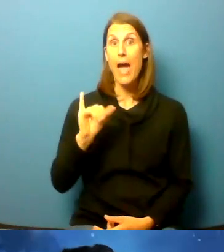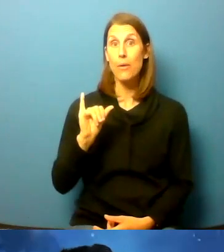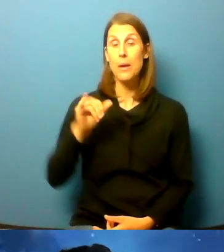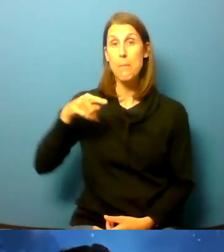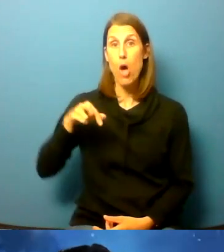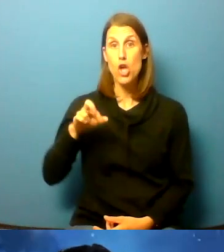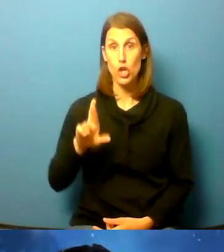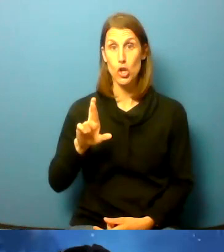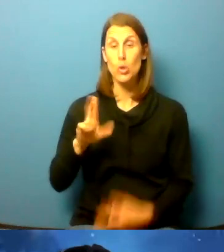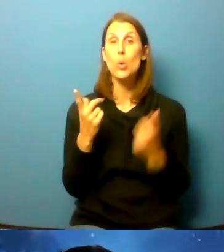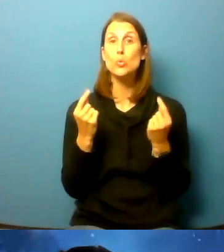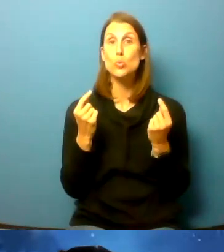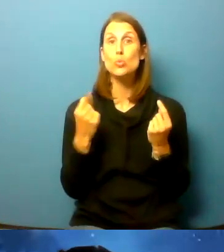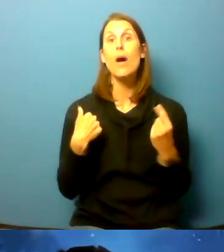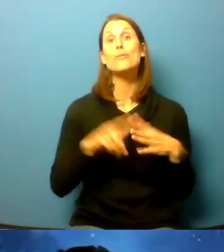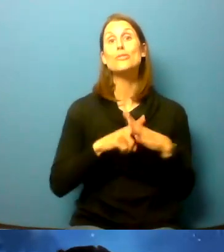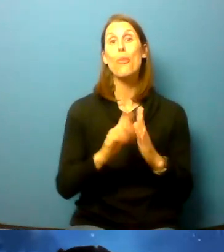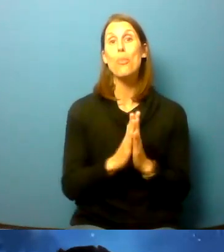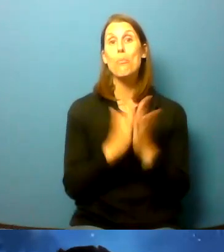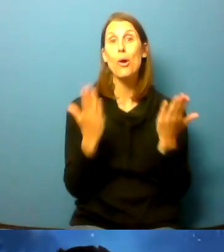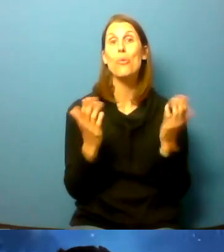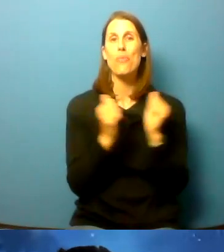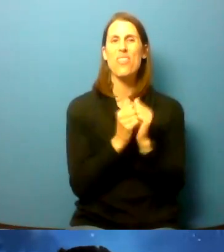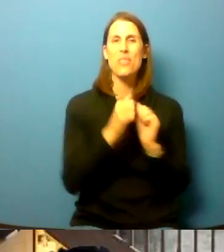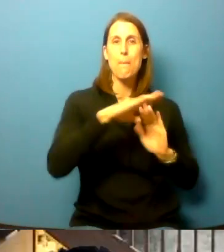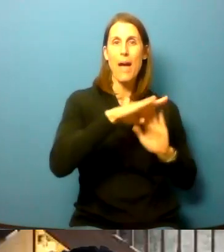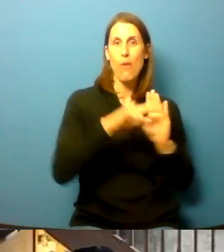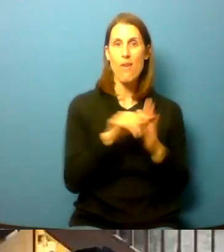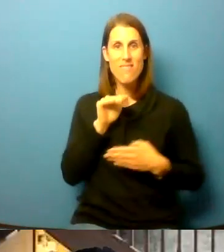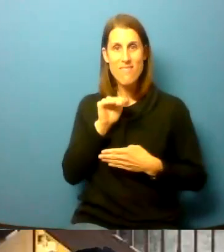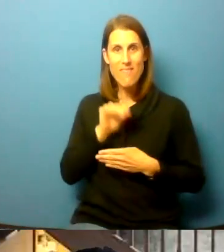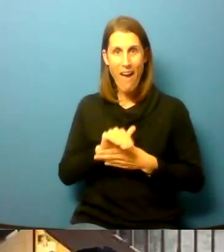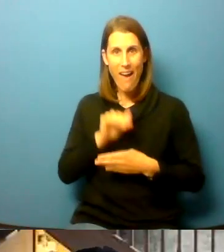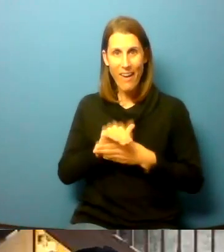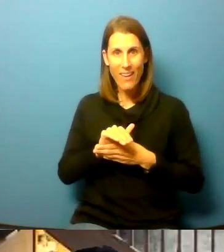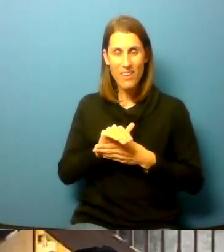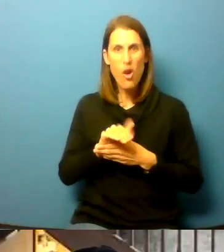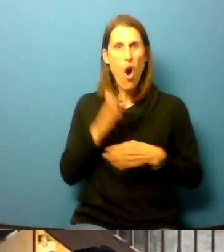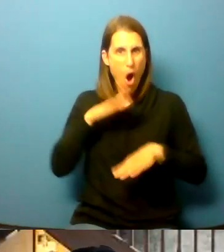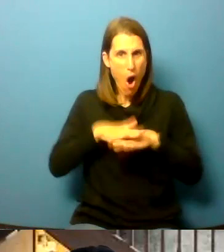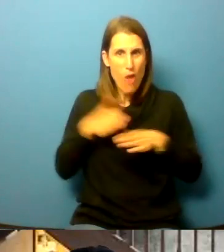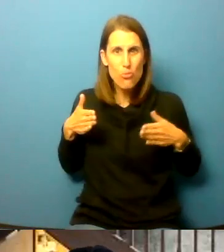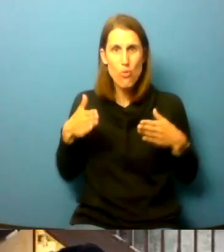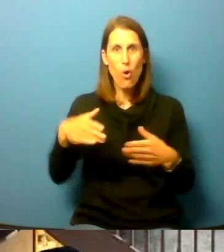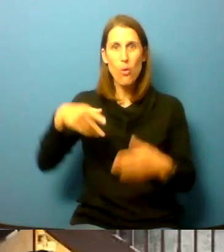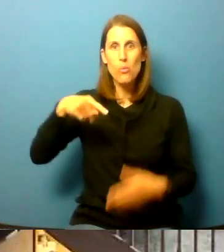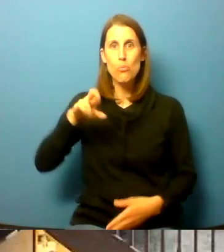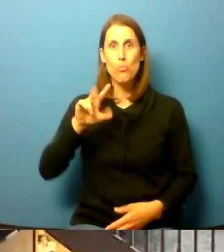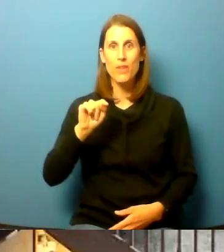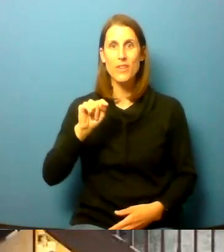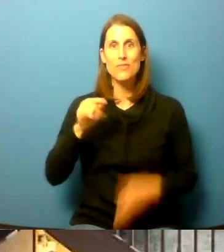nighttime. As we learn more about Harry and where he grows up, I can move to the